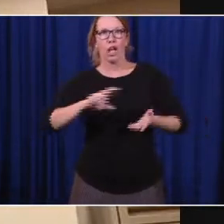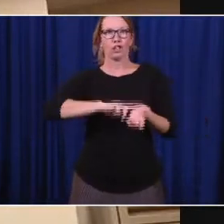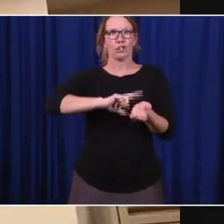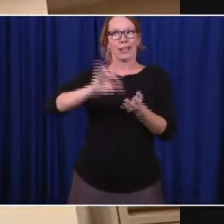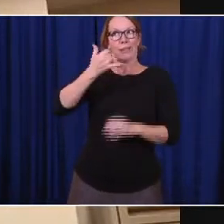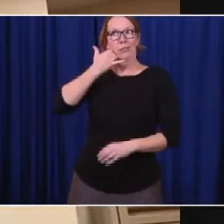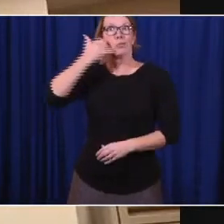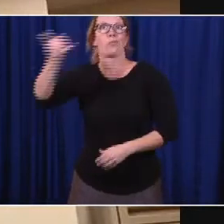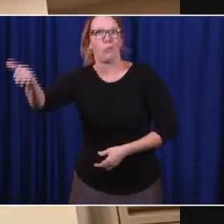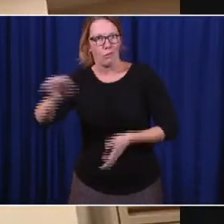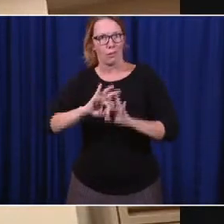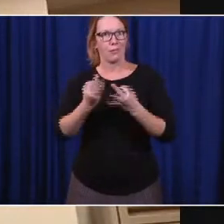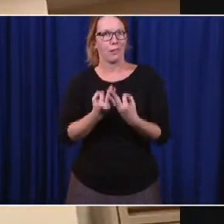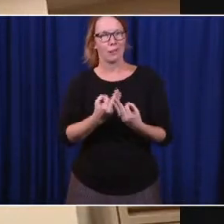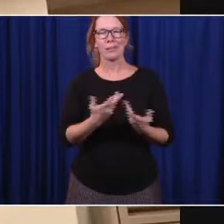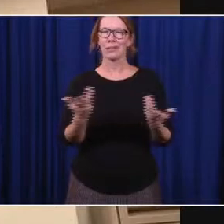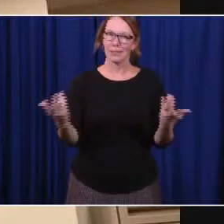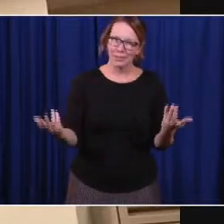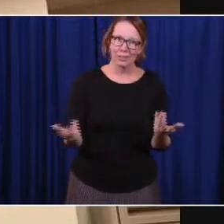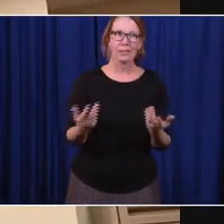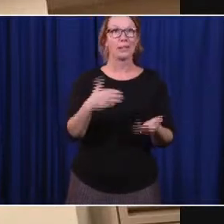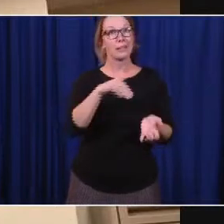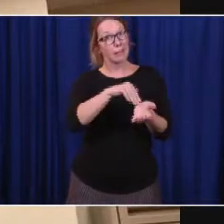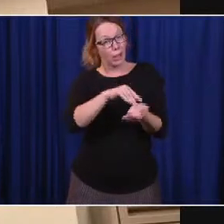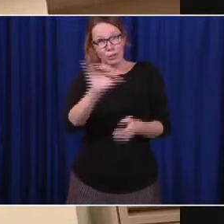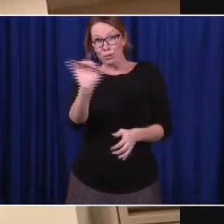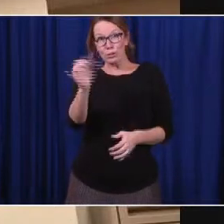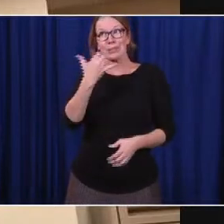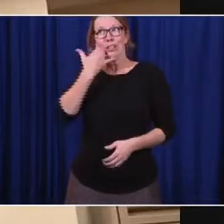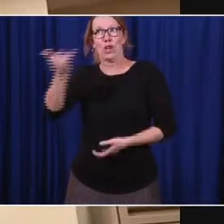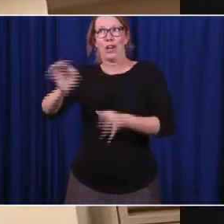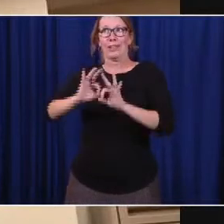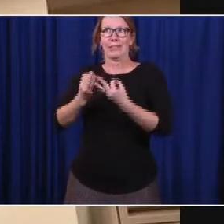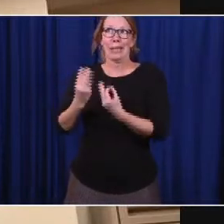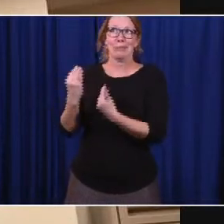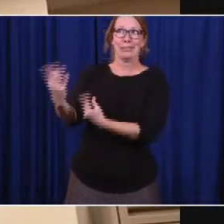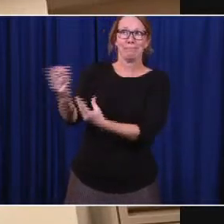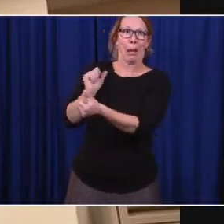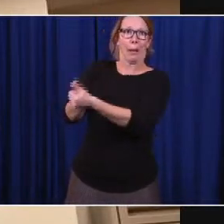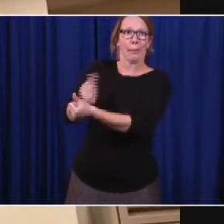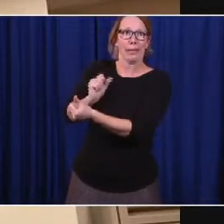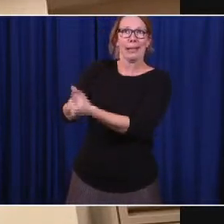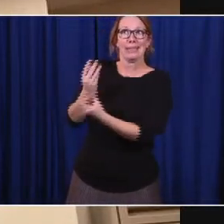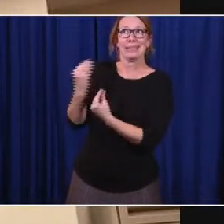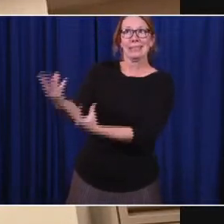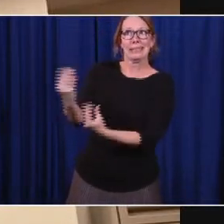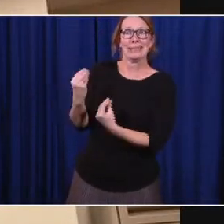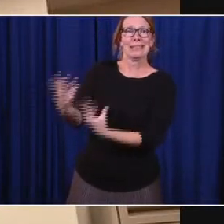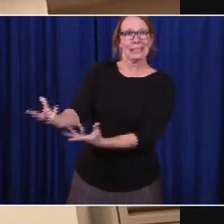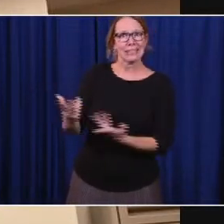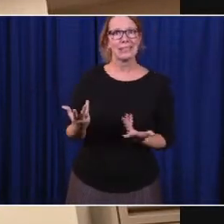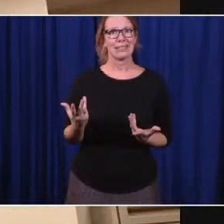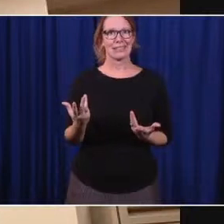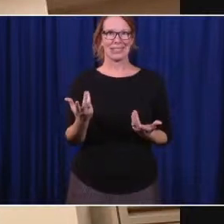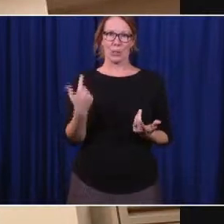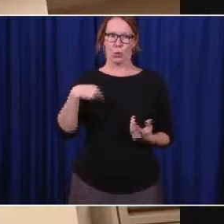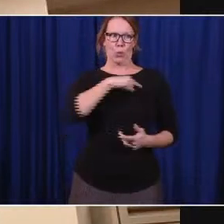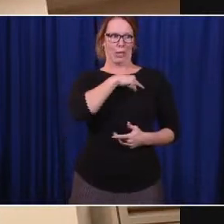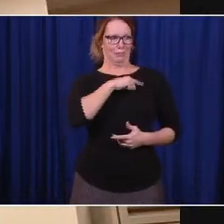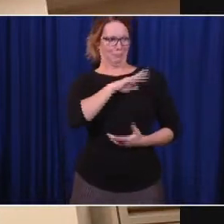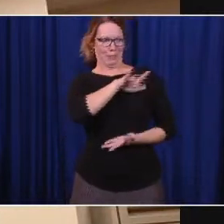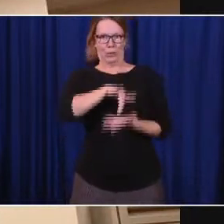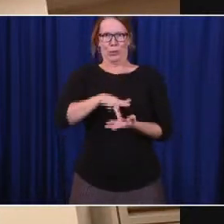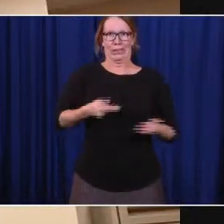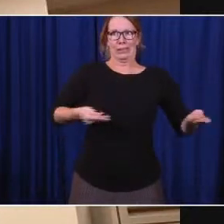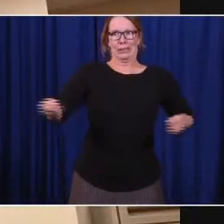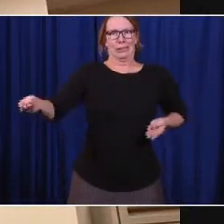as well as our other healthcare teams. Our doctors are also calling the families to give them updates and have those conversations. A lot of times